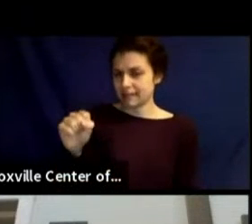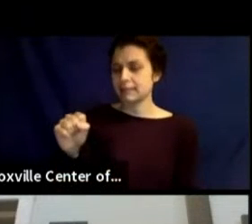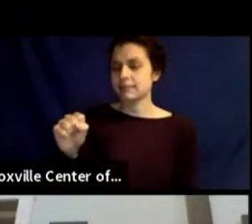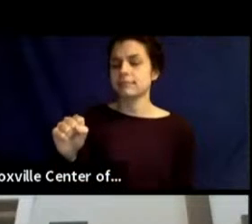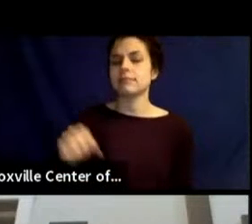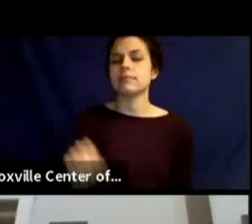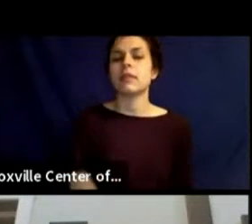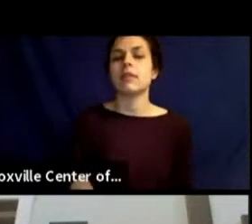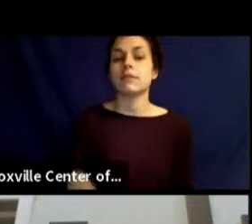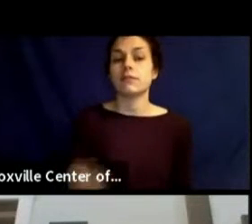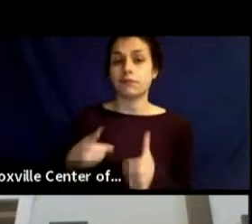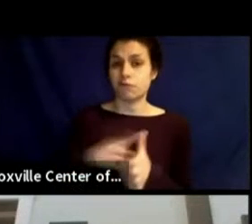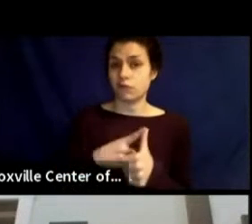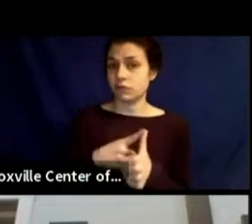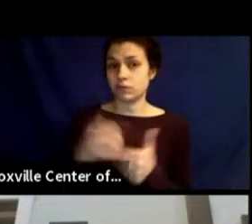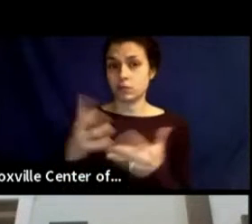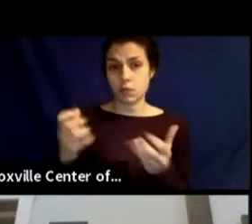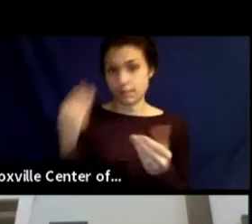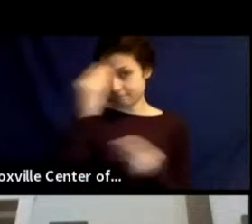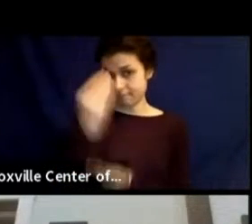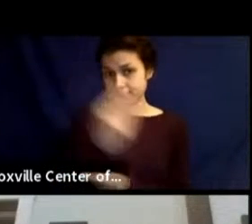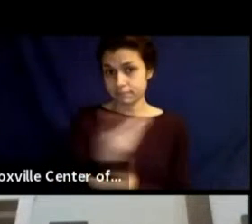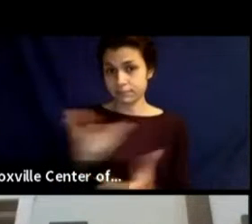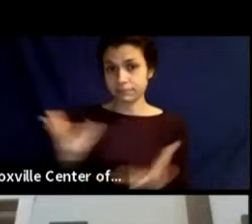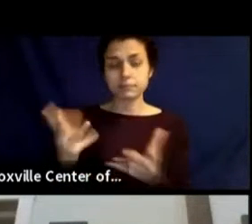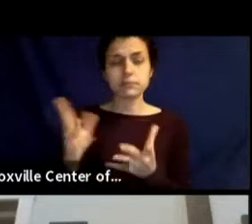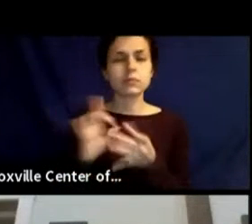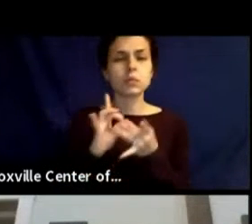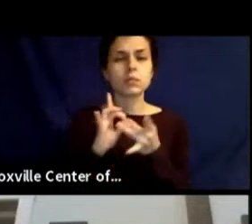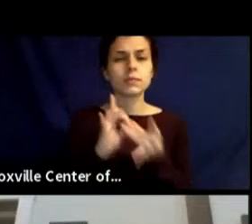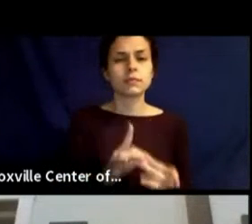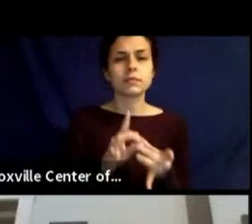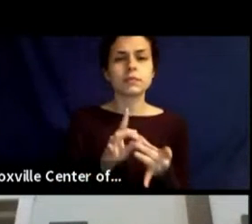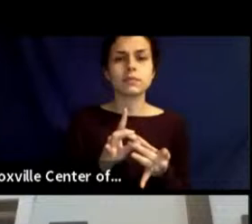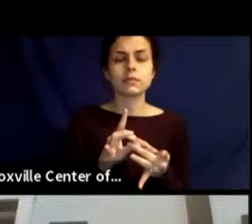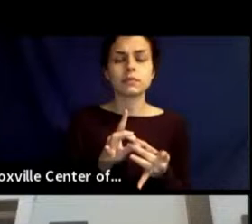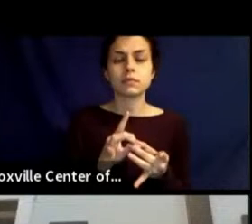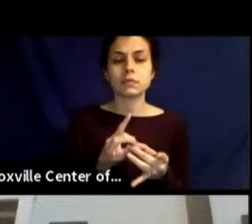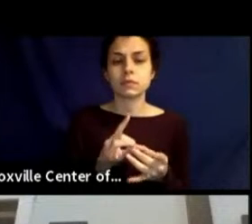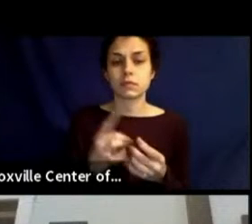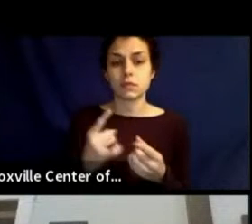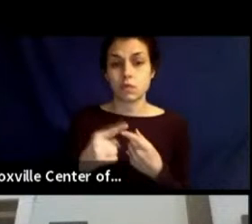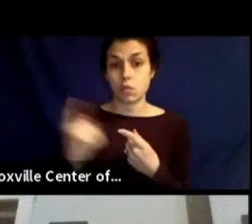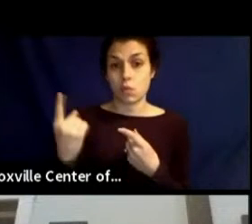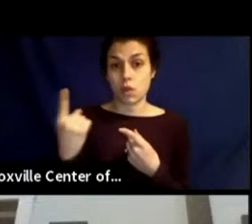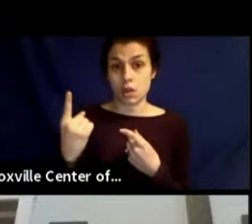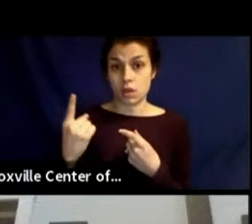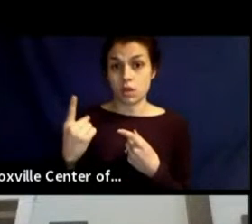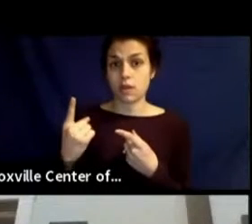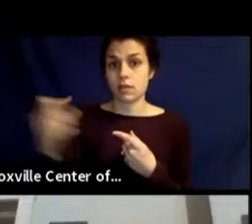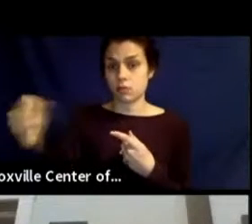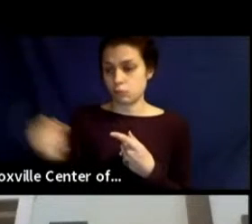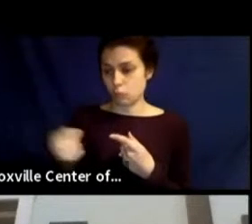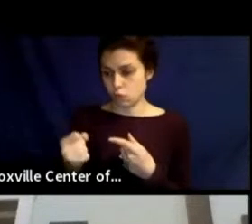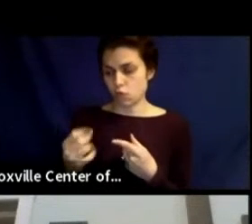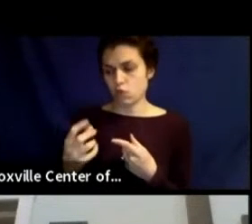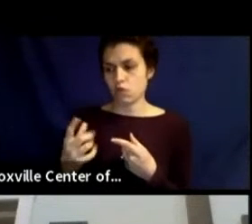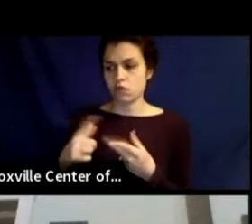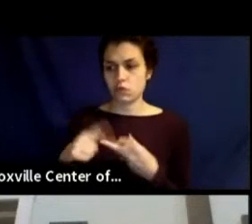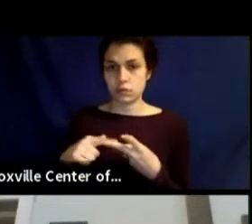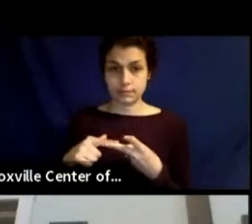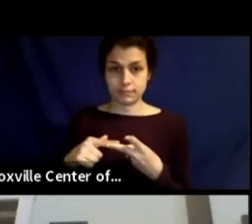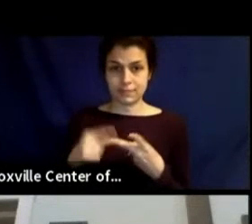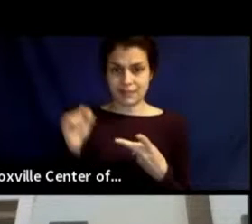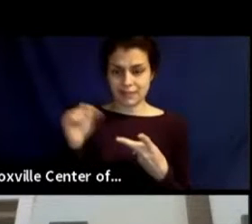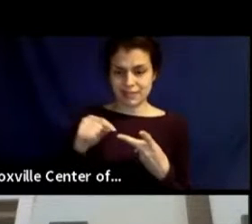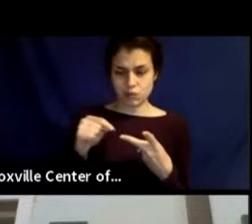First thing I want to tell everybody that relates to both of the one that was pulled and this one, these were put